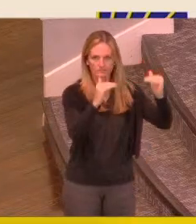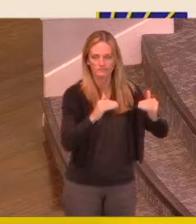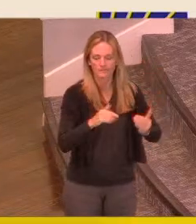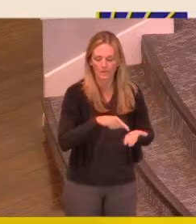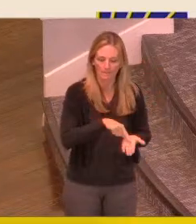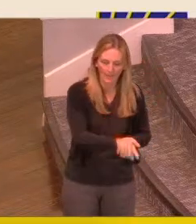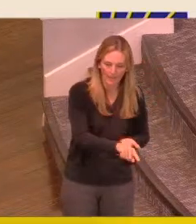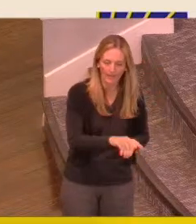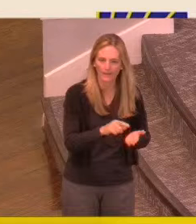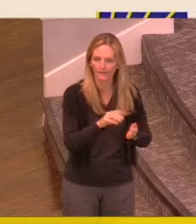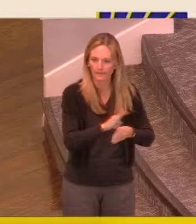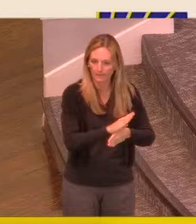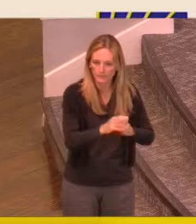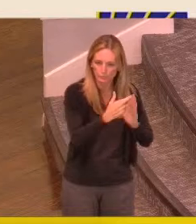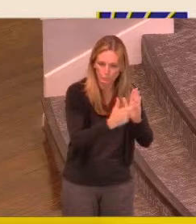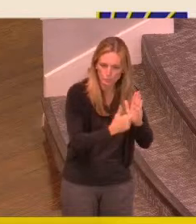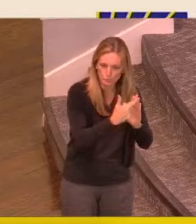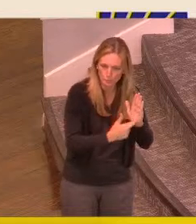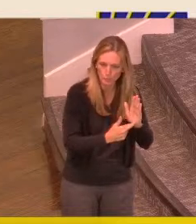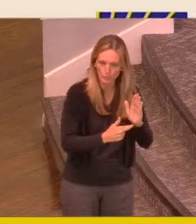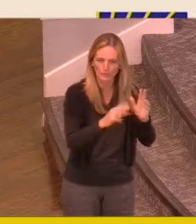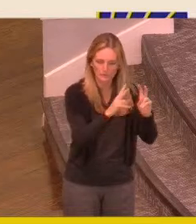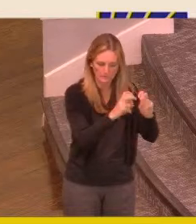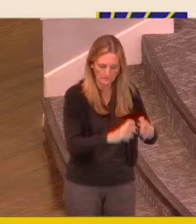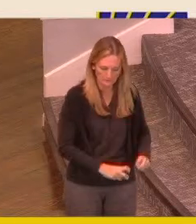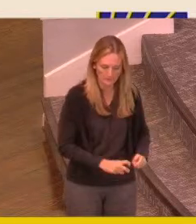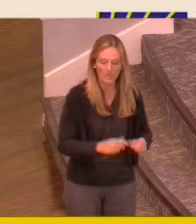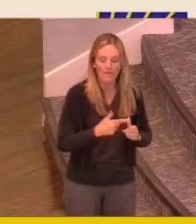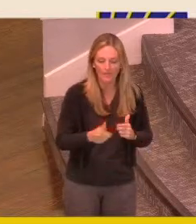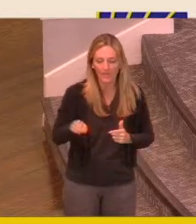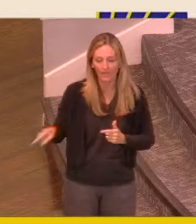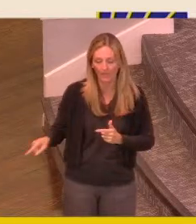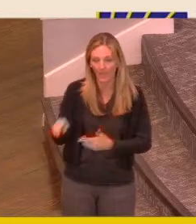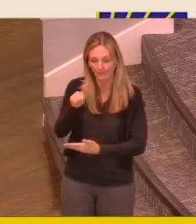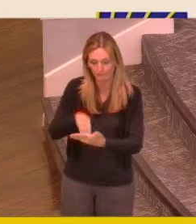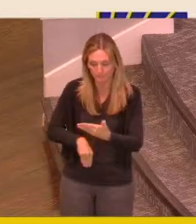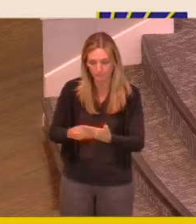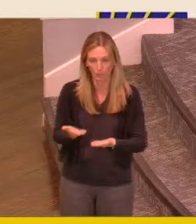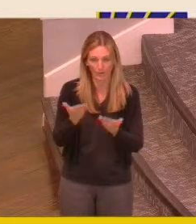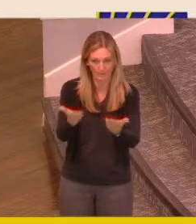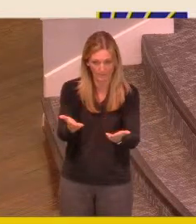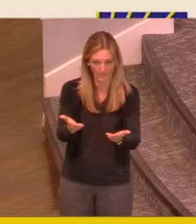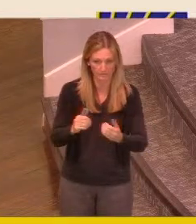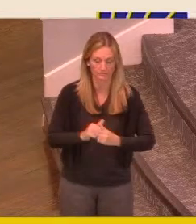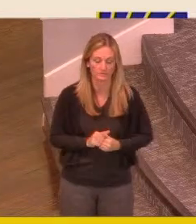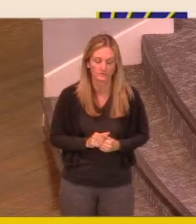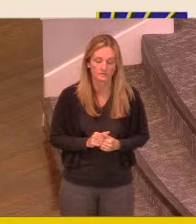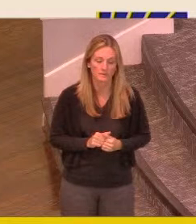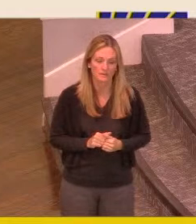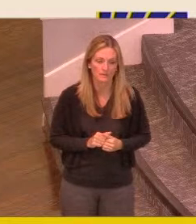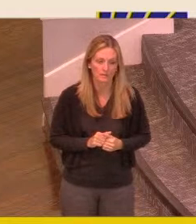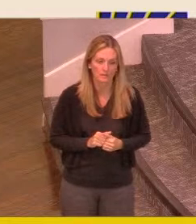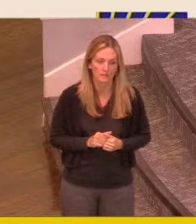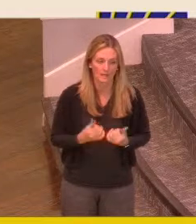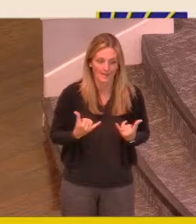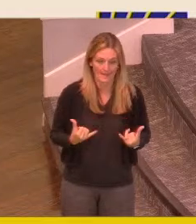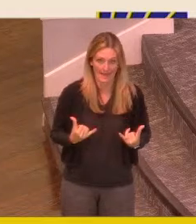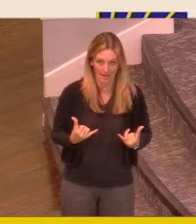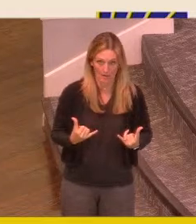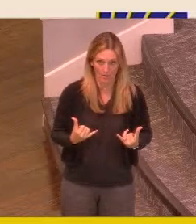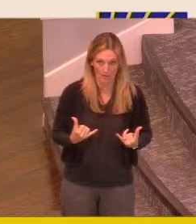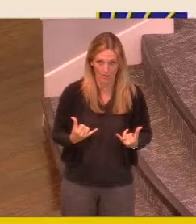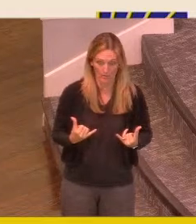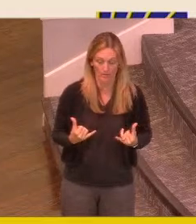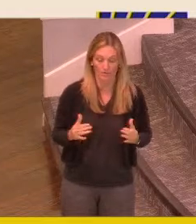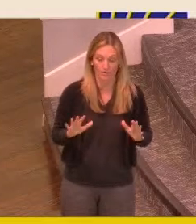business rules. And they provided us with recommendations on how to address our goal. Now we're in the